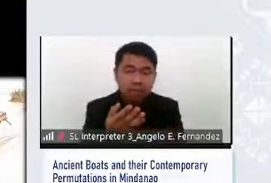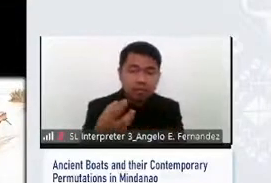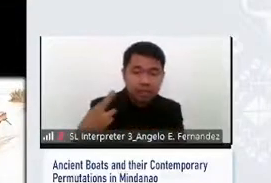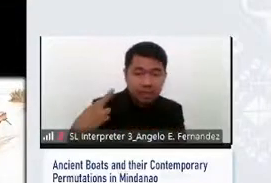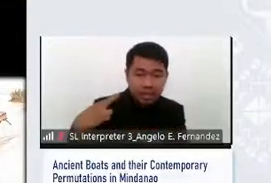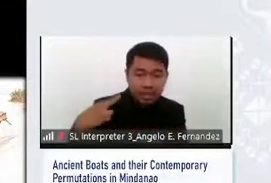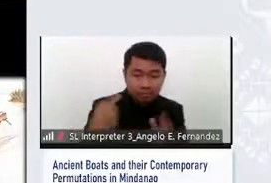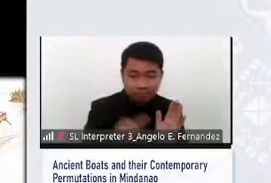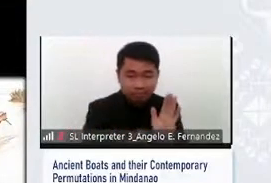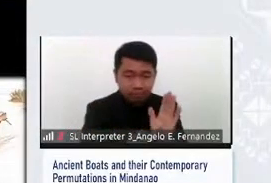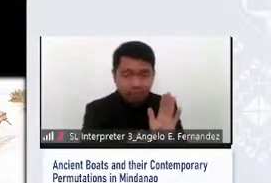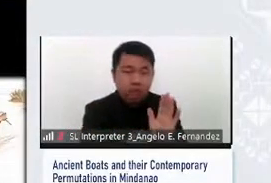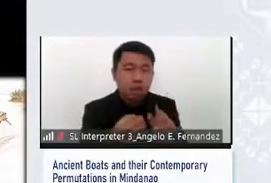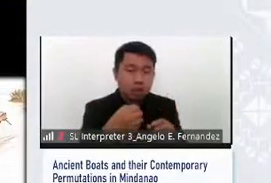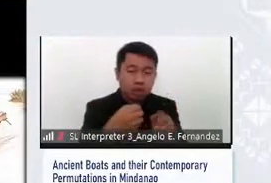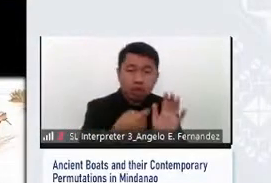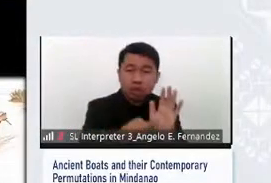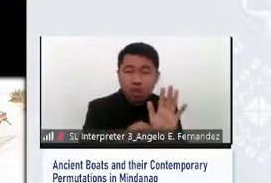boat.